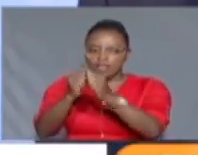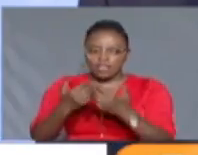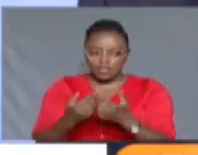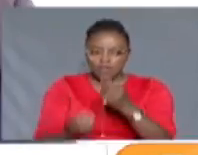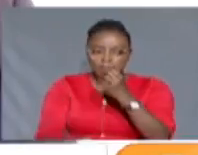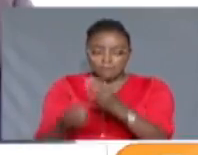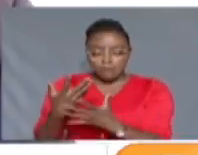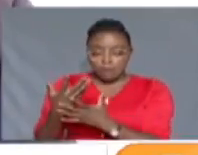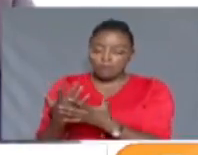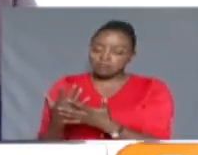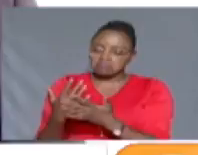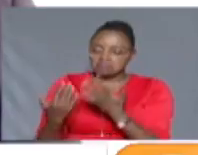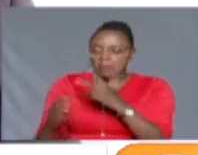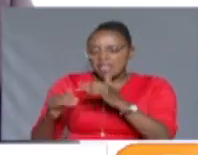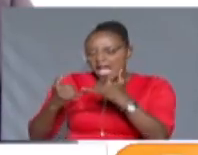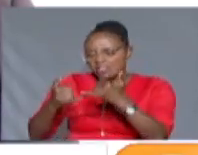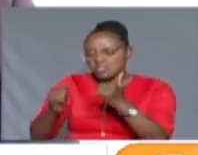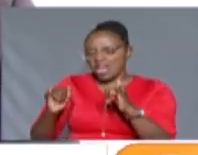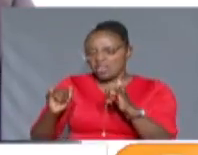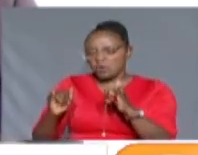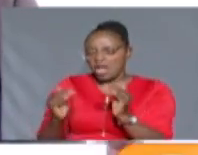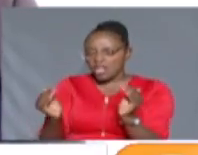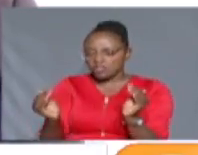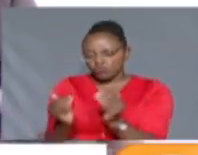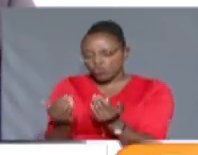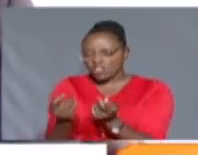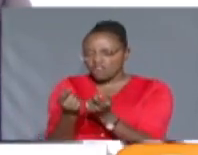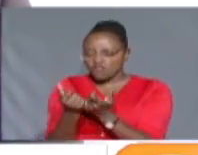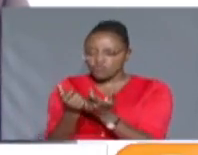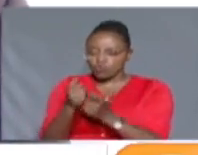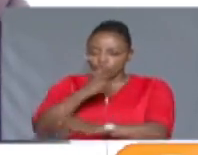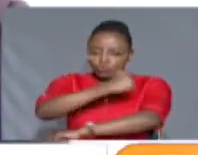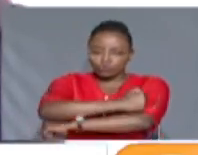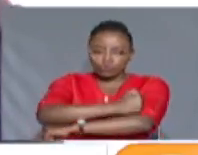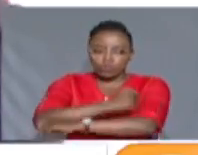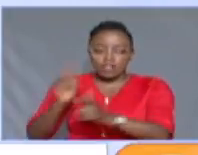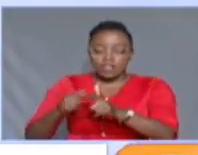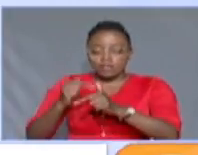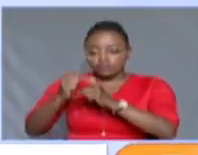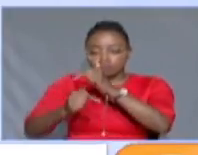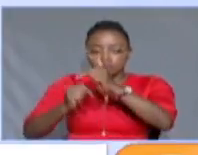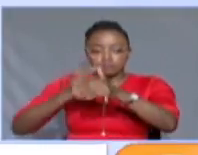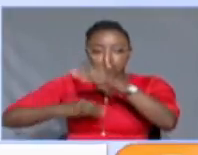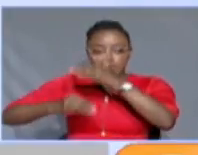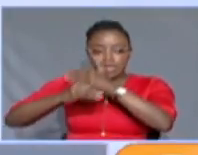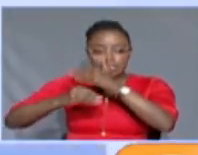with a pilot, maybe a smaller school numbers, and then keep growing that progressively.